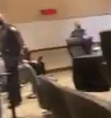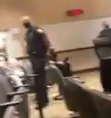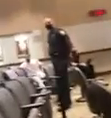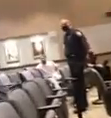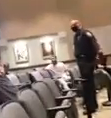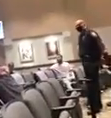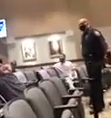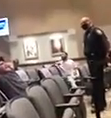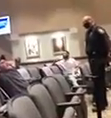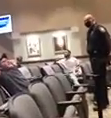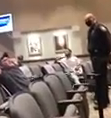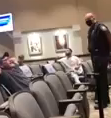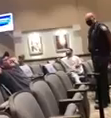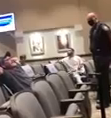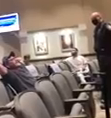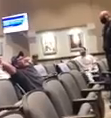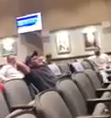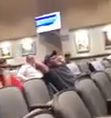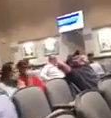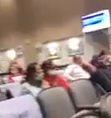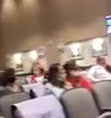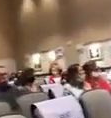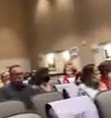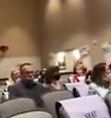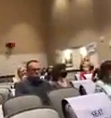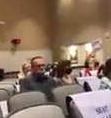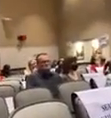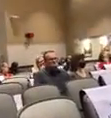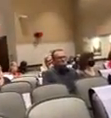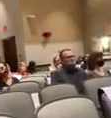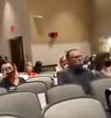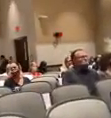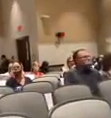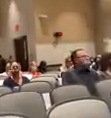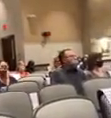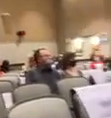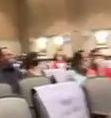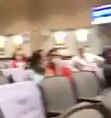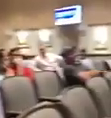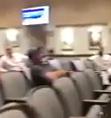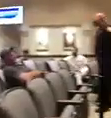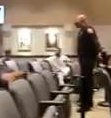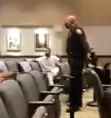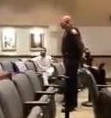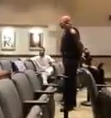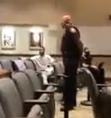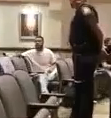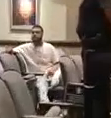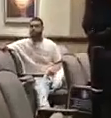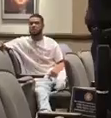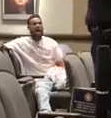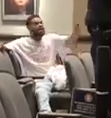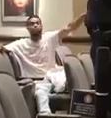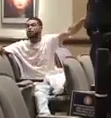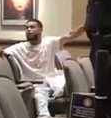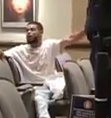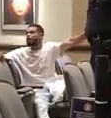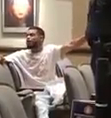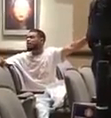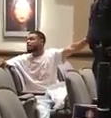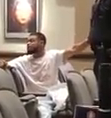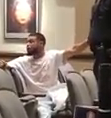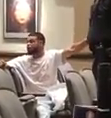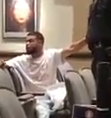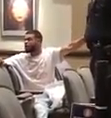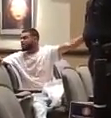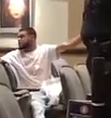The government does We not hate you, consent. cowards. We work early so I can be here for these kids. And this is ridiculous. These people want to go